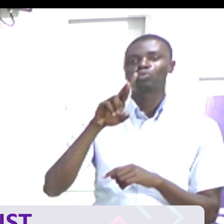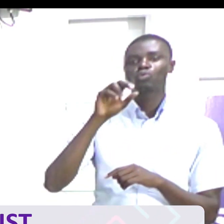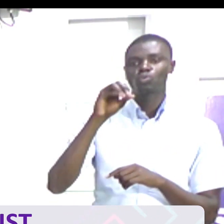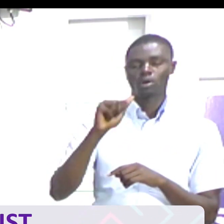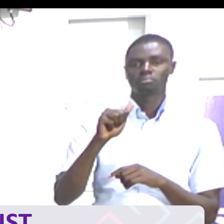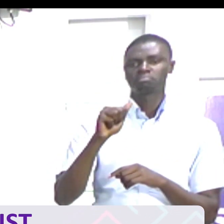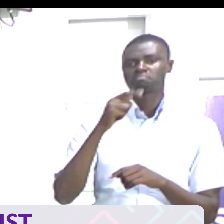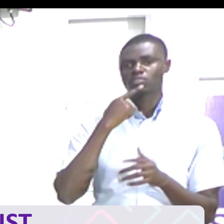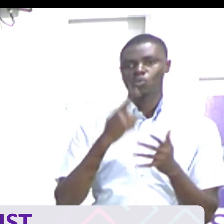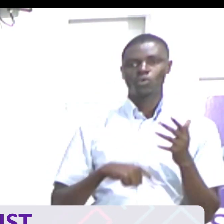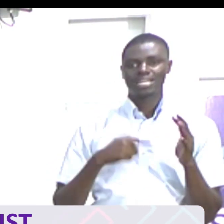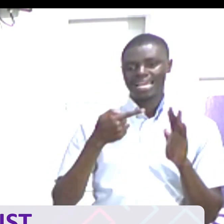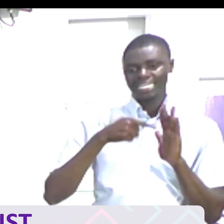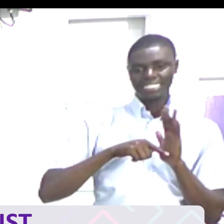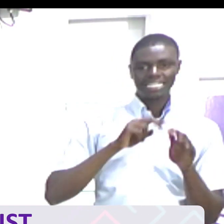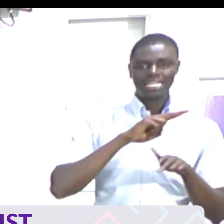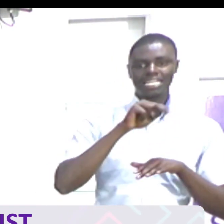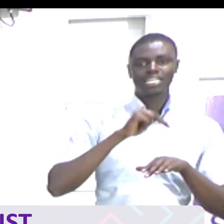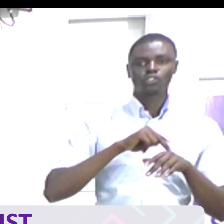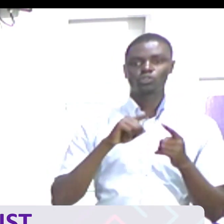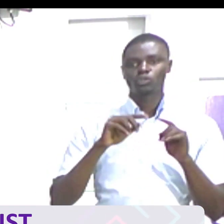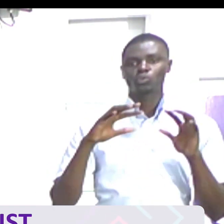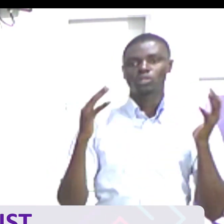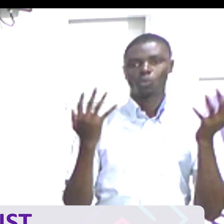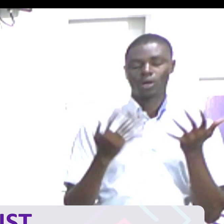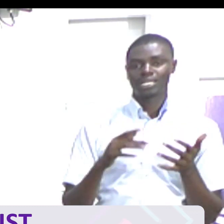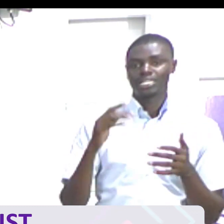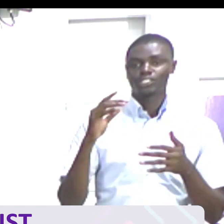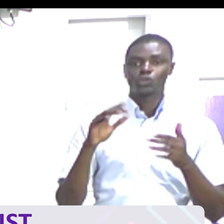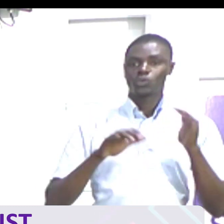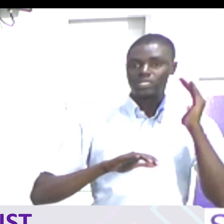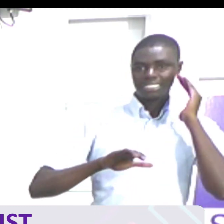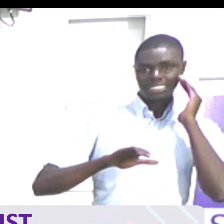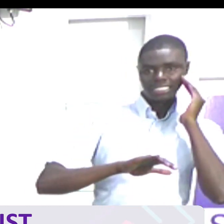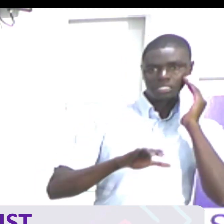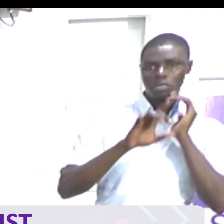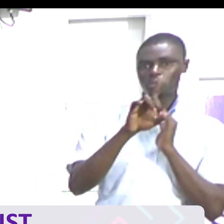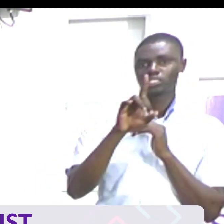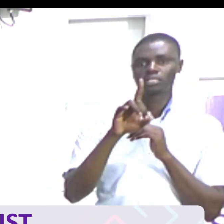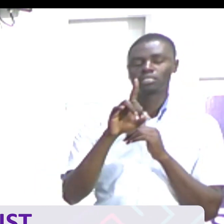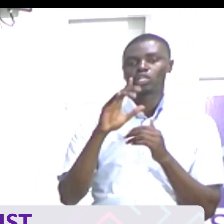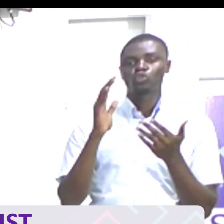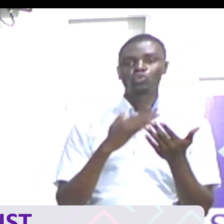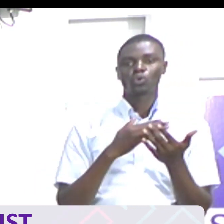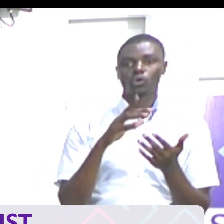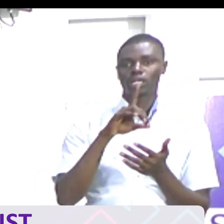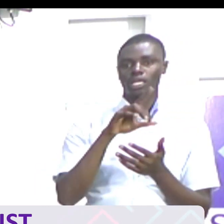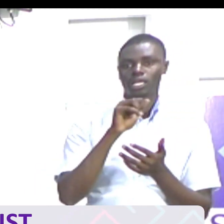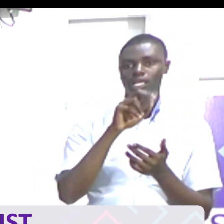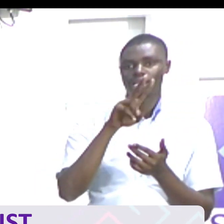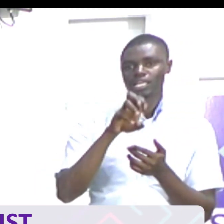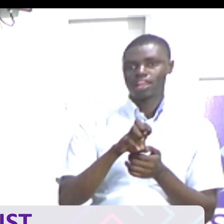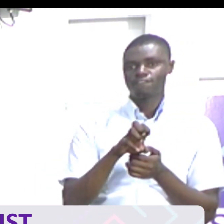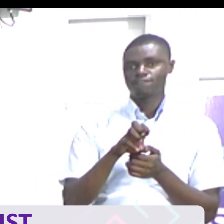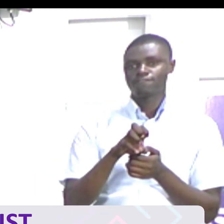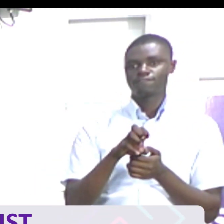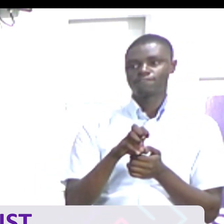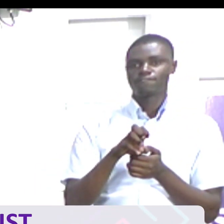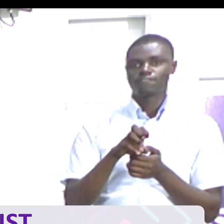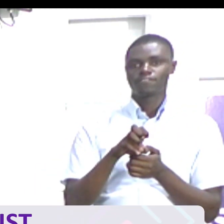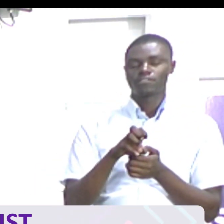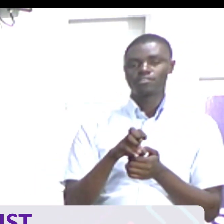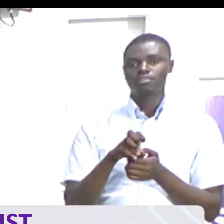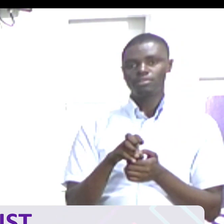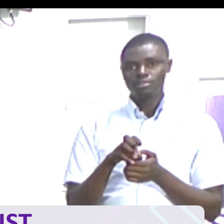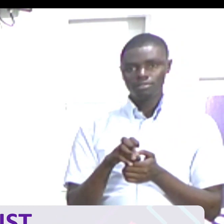show Drill Nation to the world. Na amesema DJ moja hapo ya Dev na amesema amesharumu moja hapo ya Dev na kabisa some